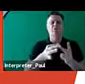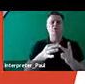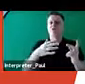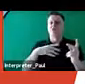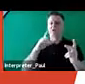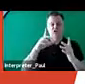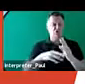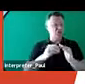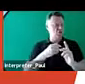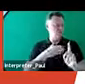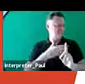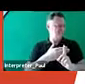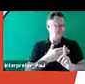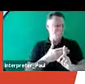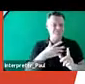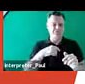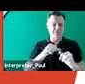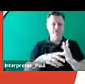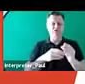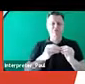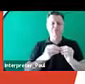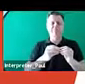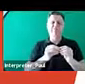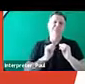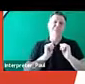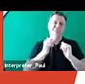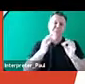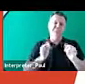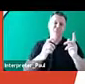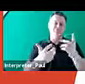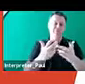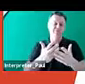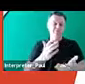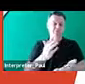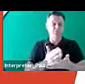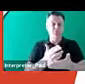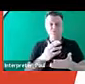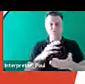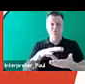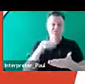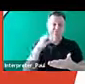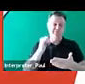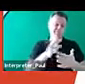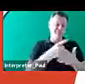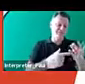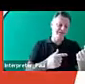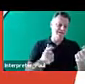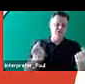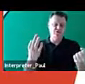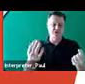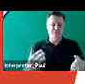job than perhaps they think they would have done if they hadn't gone to university. And that's true for students, whether or not they have a disability,